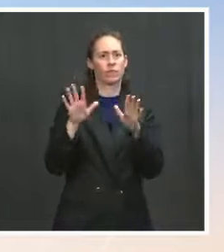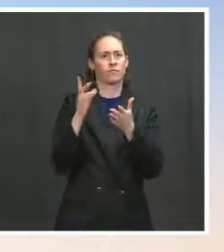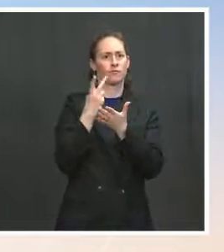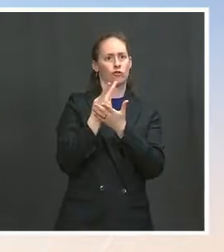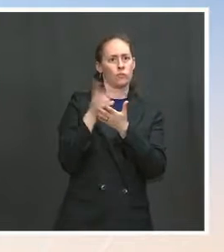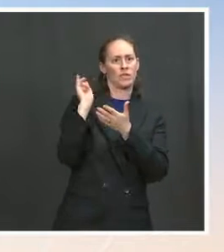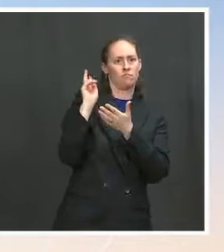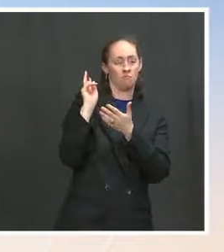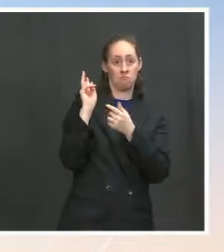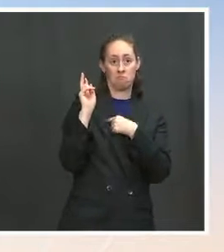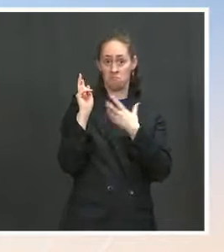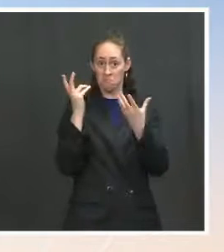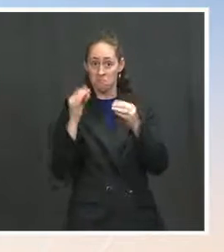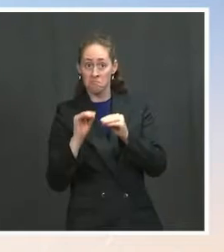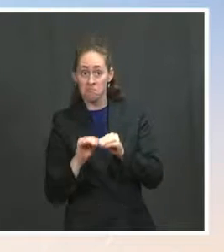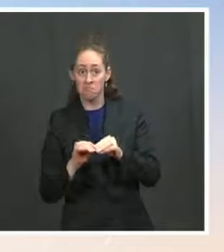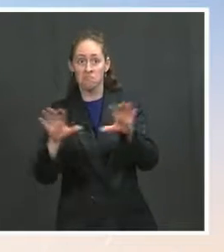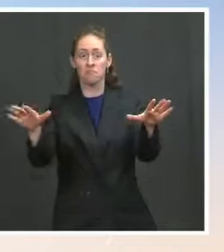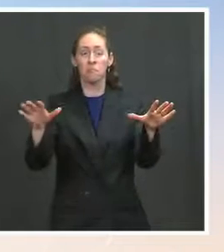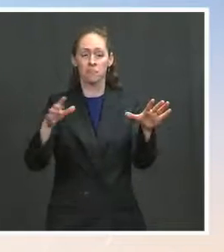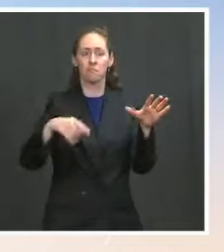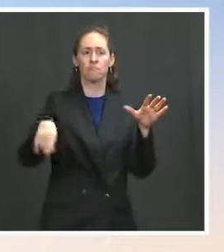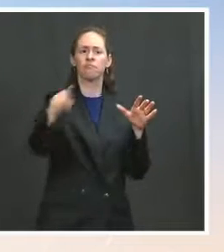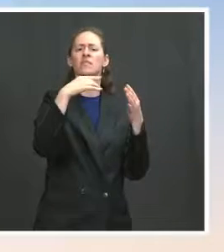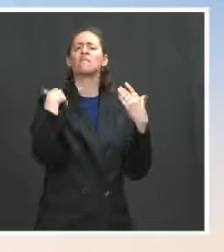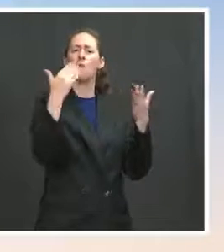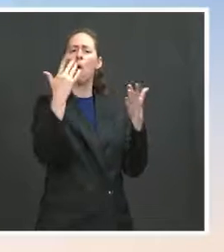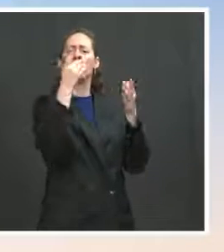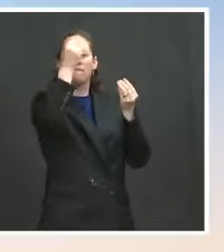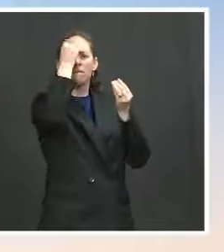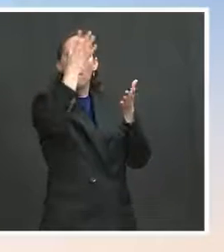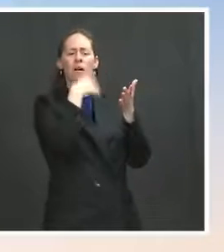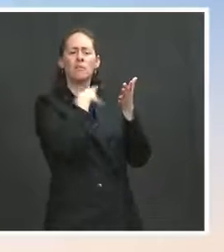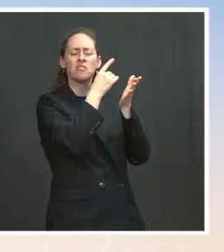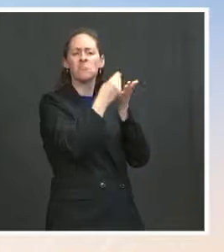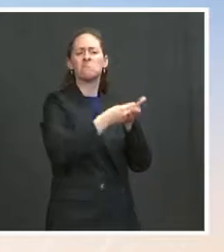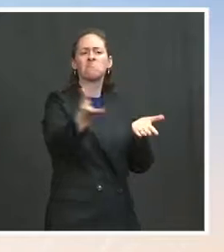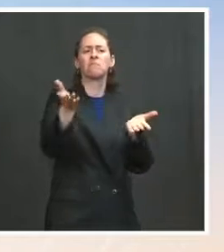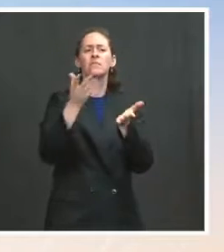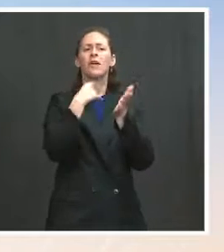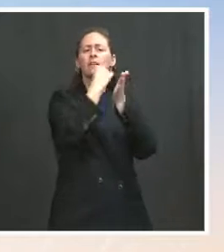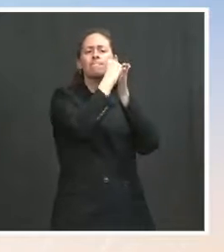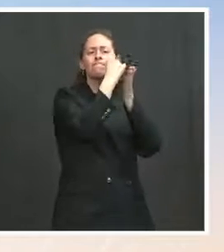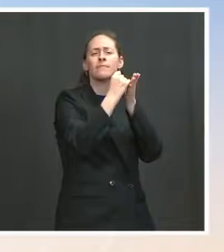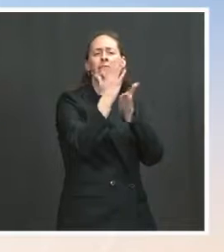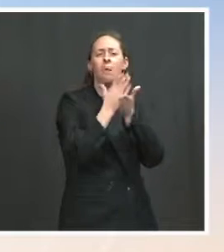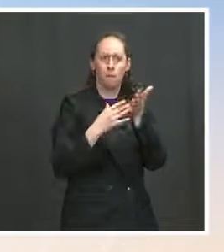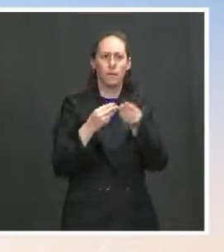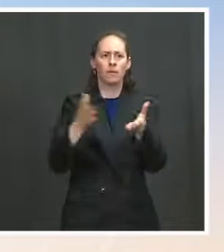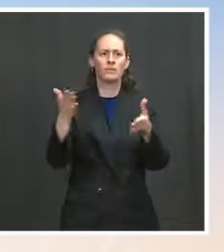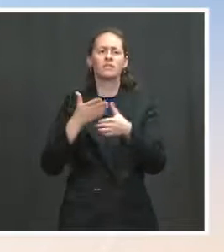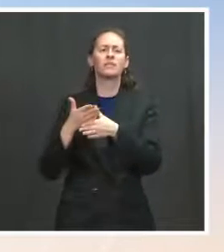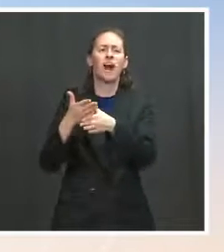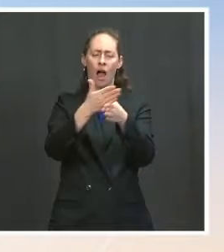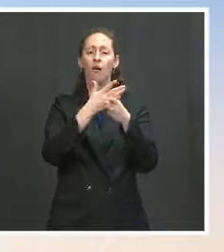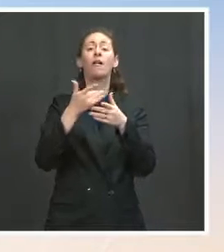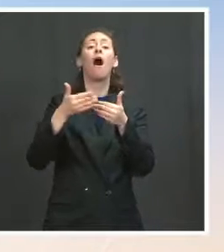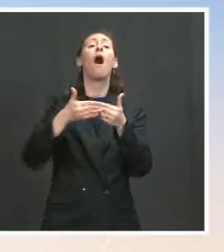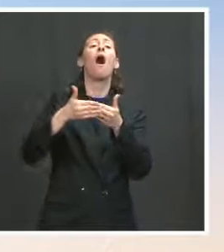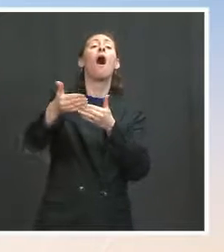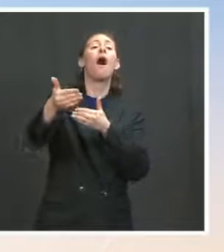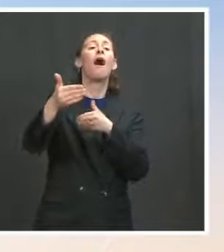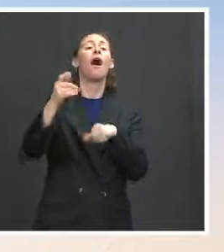to declassify that information. That goes through a process, sometimes takes a couple of weeks to do. When that assessment was